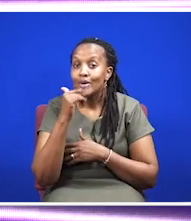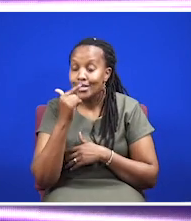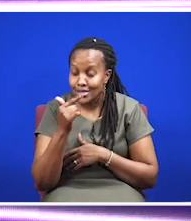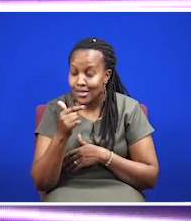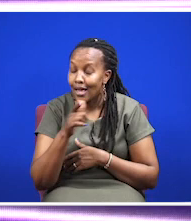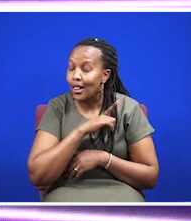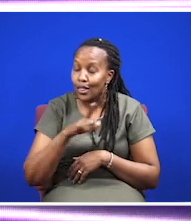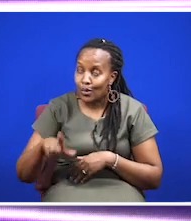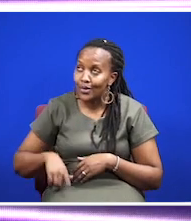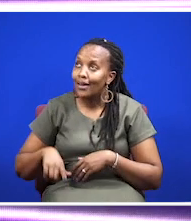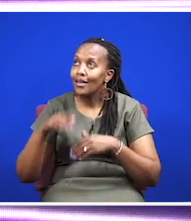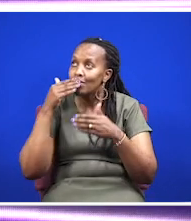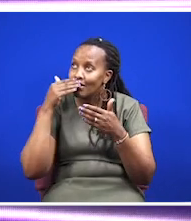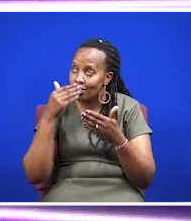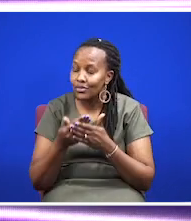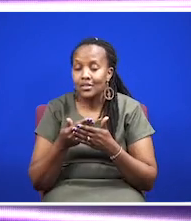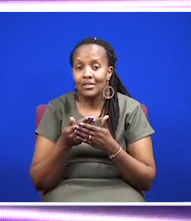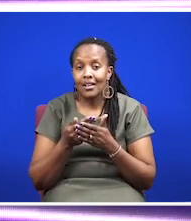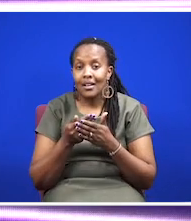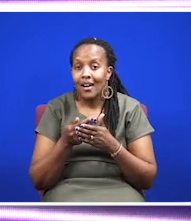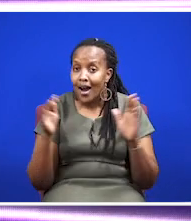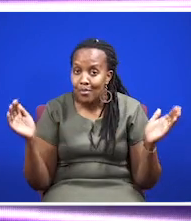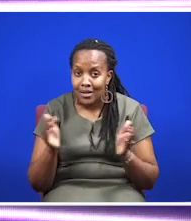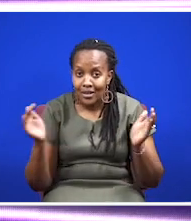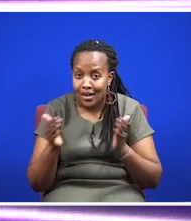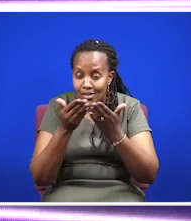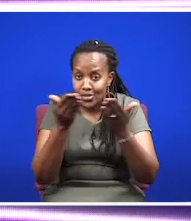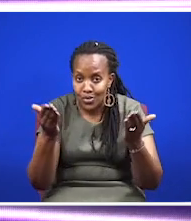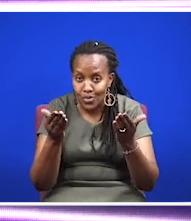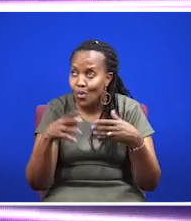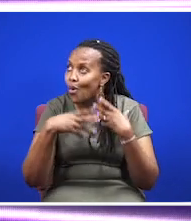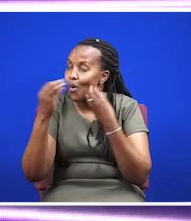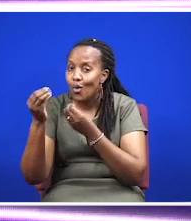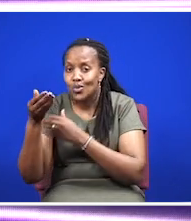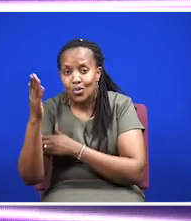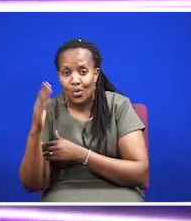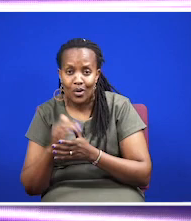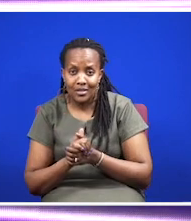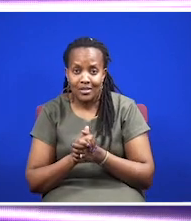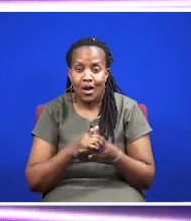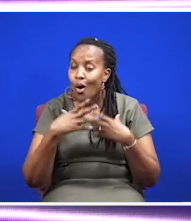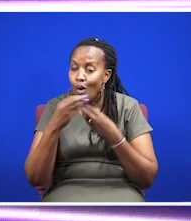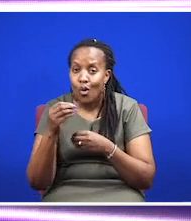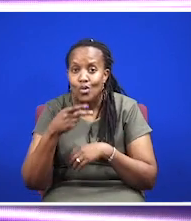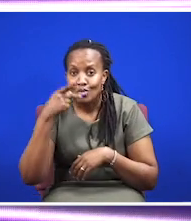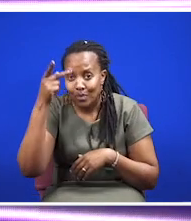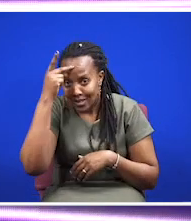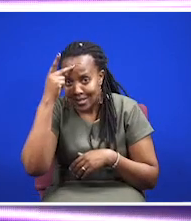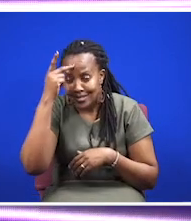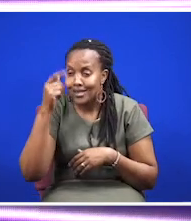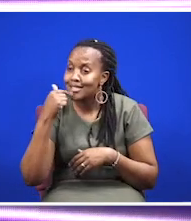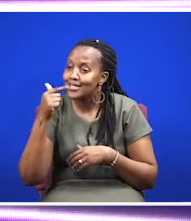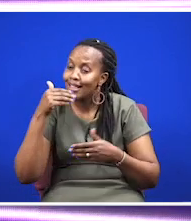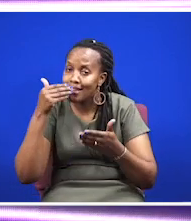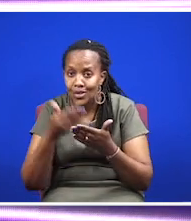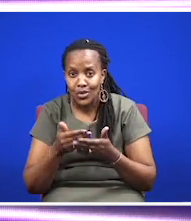I am encouraging us to go to God and give thanks, to go to our parents and give thanks, to go to our